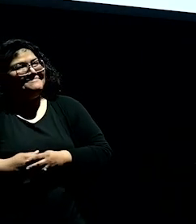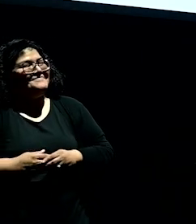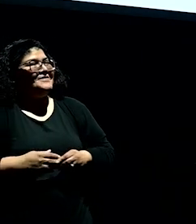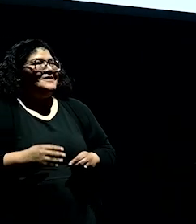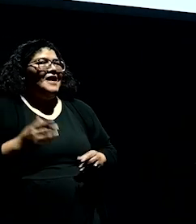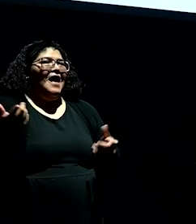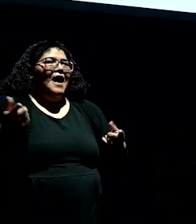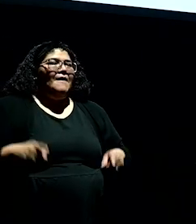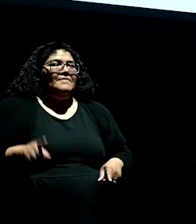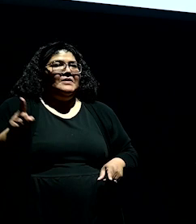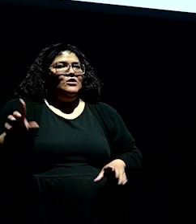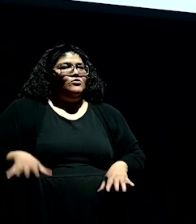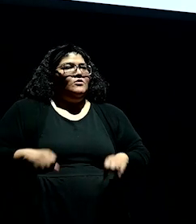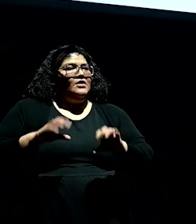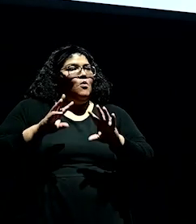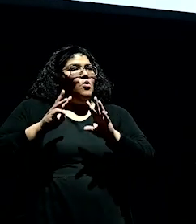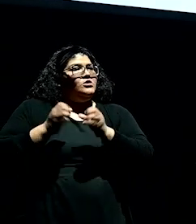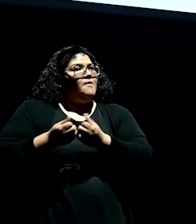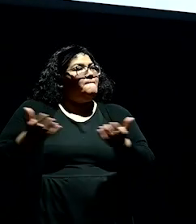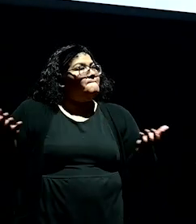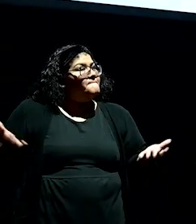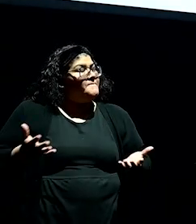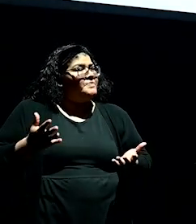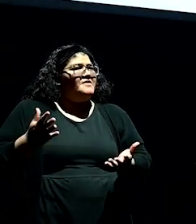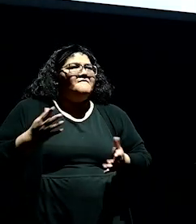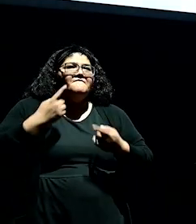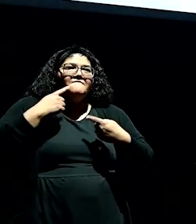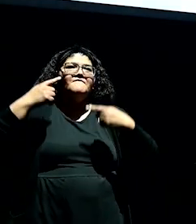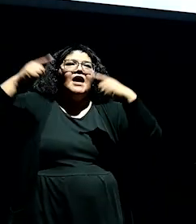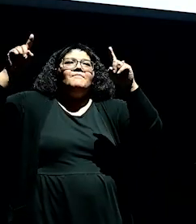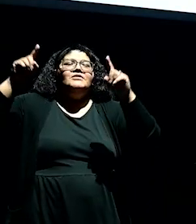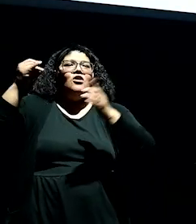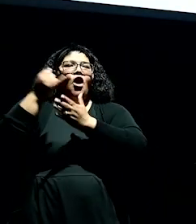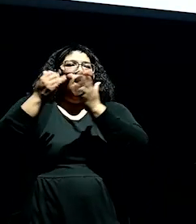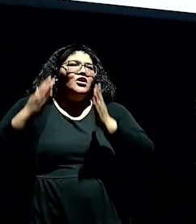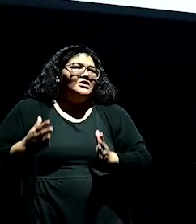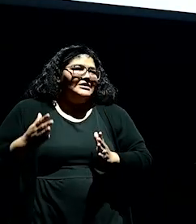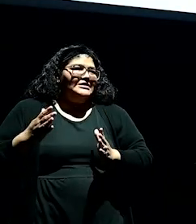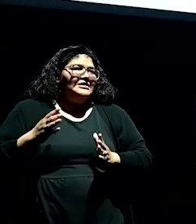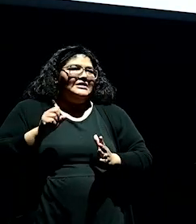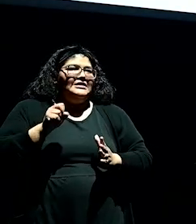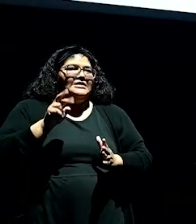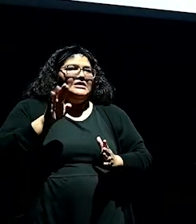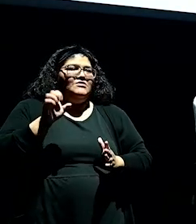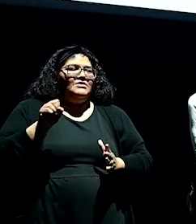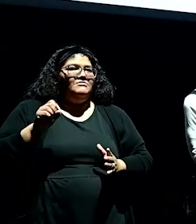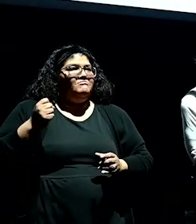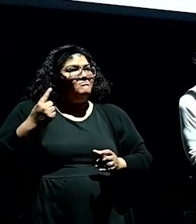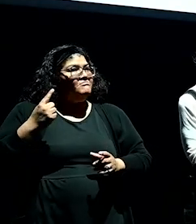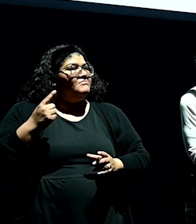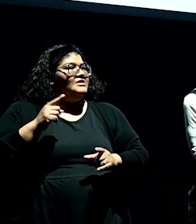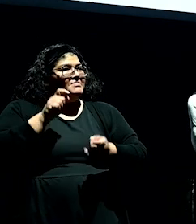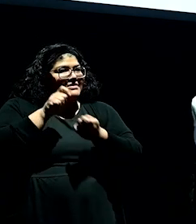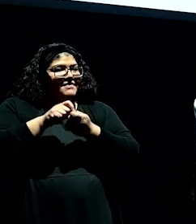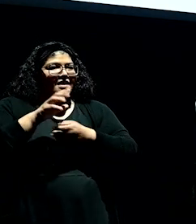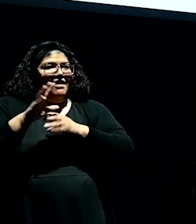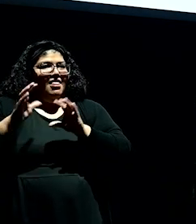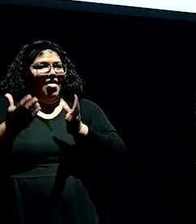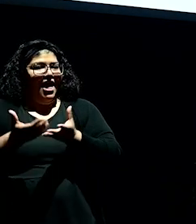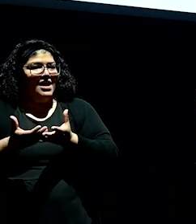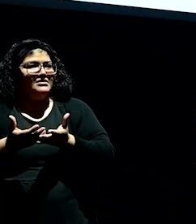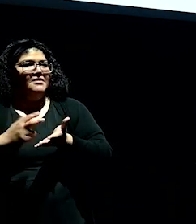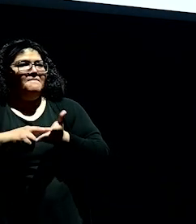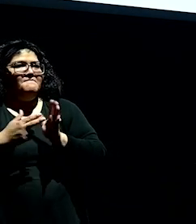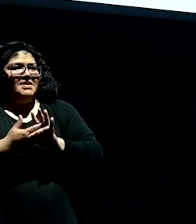called the Famous Artists series, and it was a correspondence class. And so he would have these